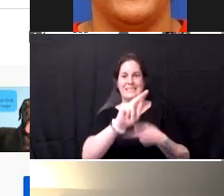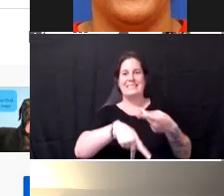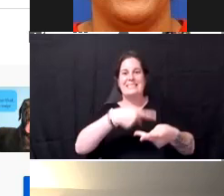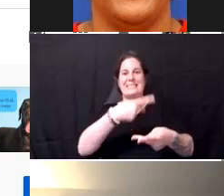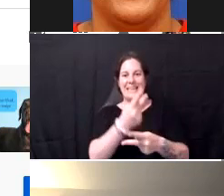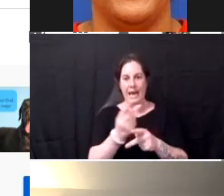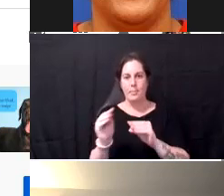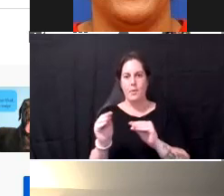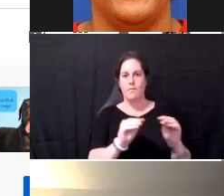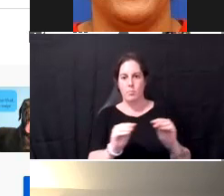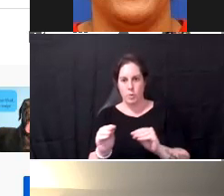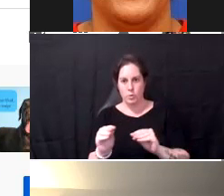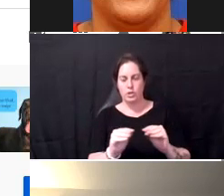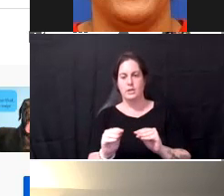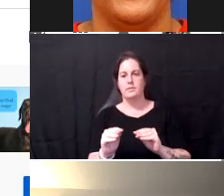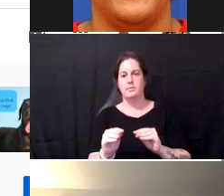is exhibiting.